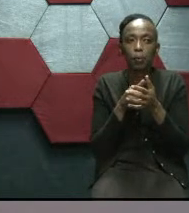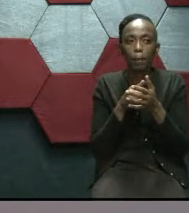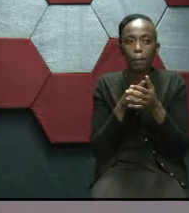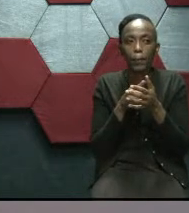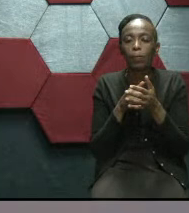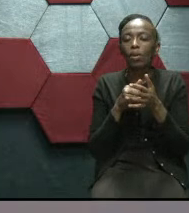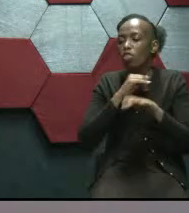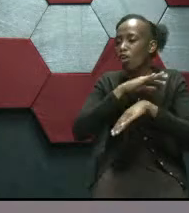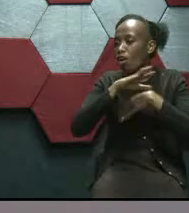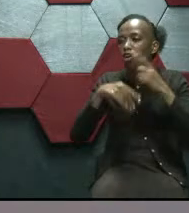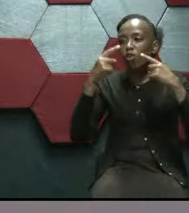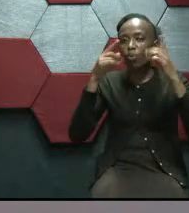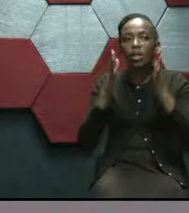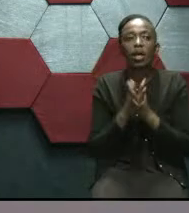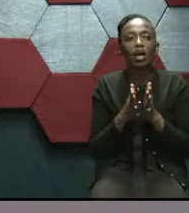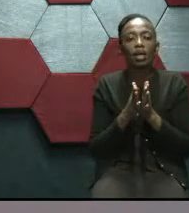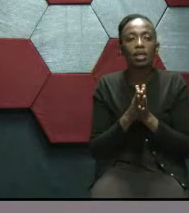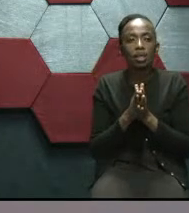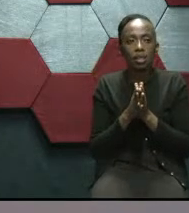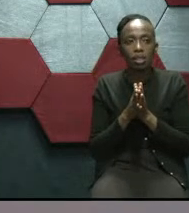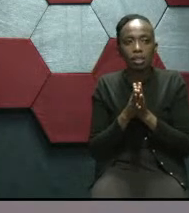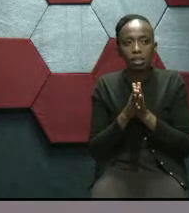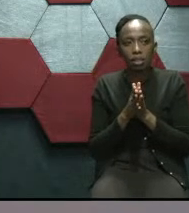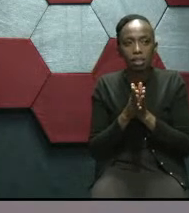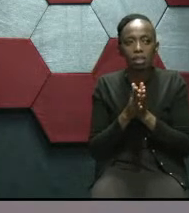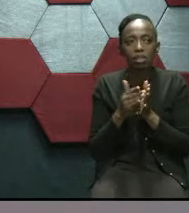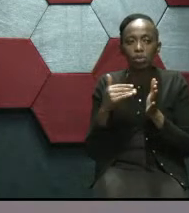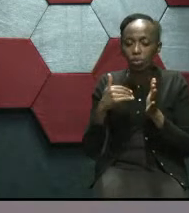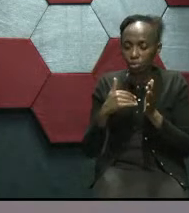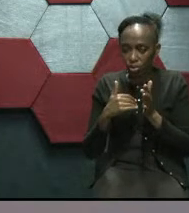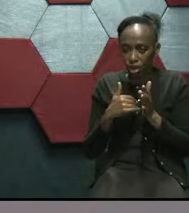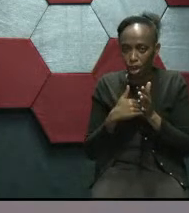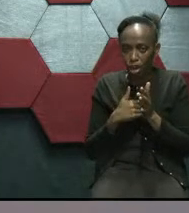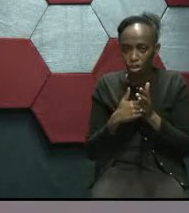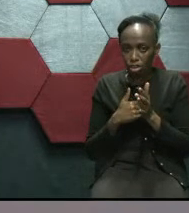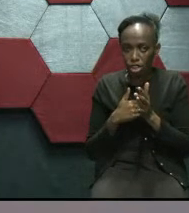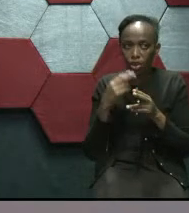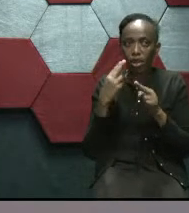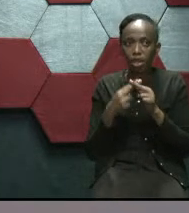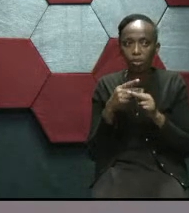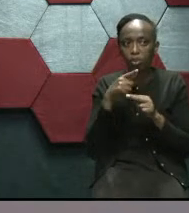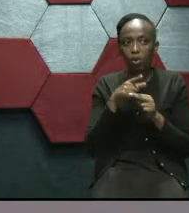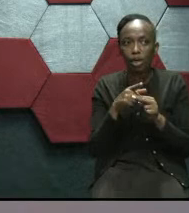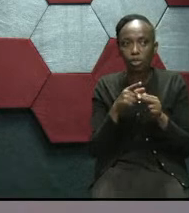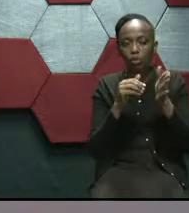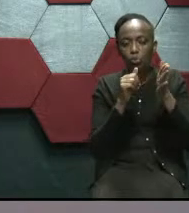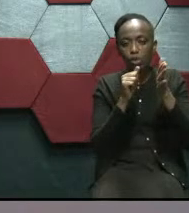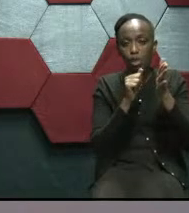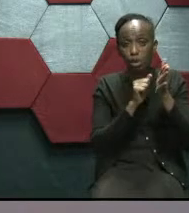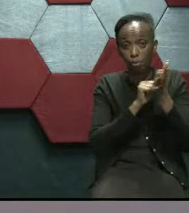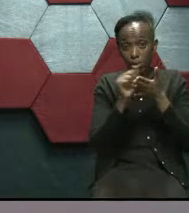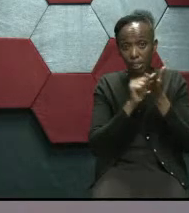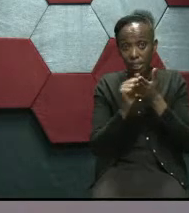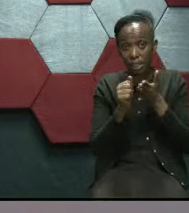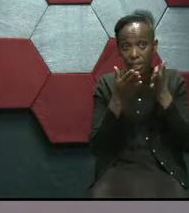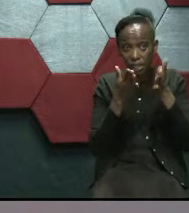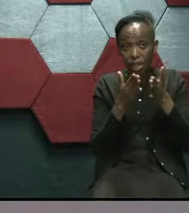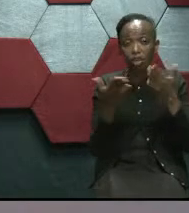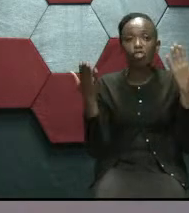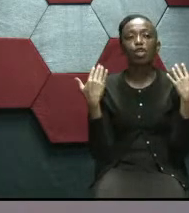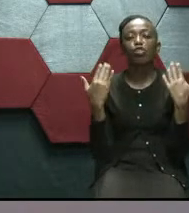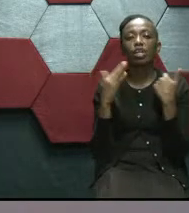the overall winner. So overall winners, you guys actually get 2. Your name will be printed on this, so it's there for records